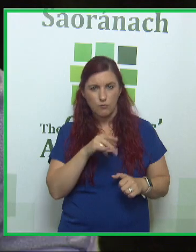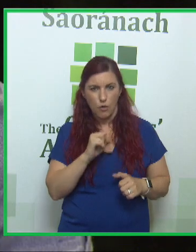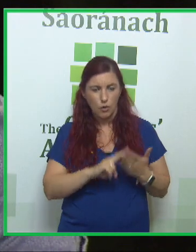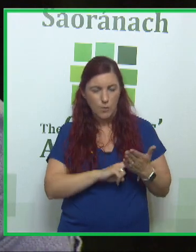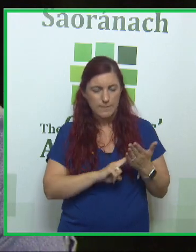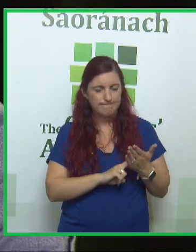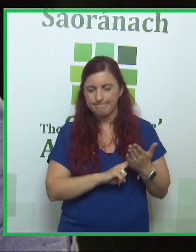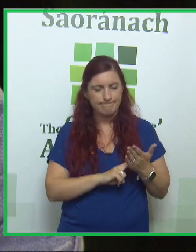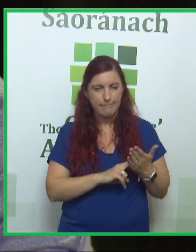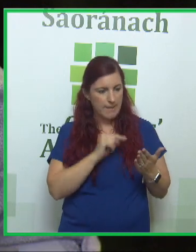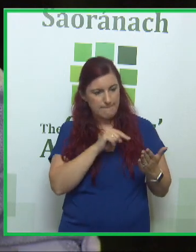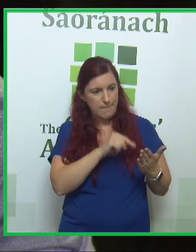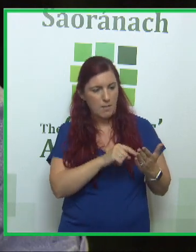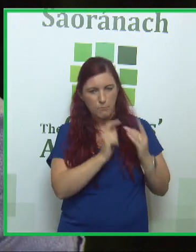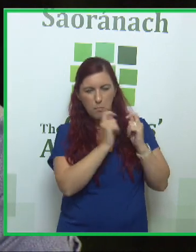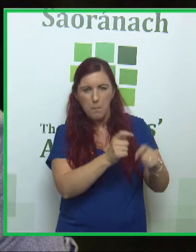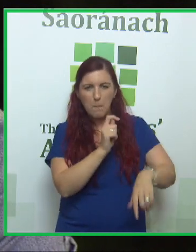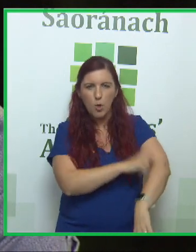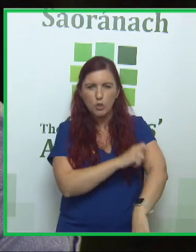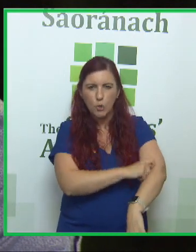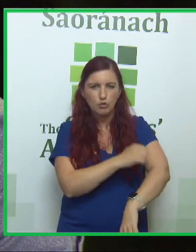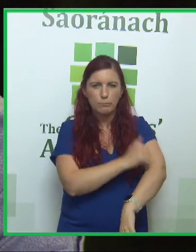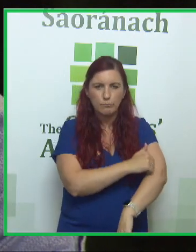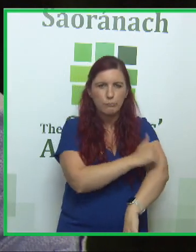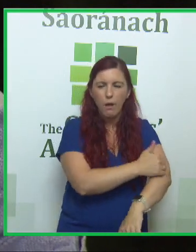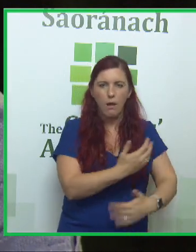obstacles to an effective response to drug and alcohol use.